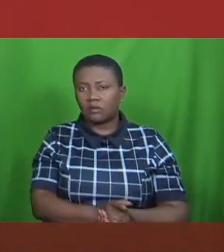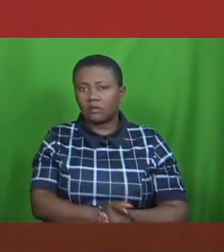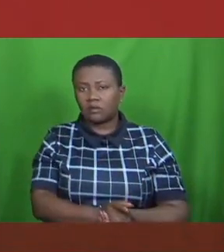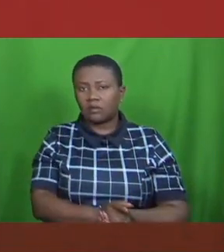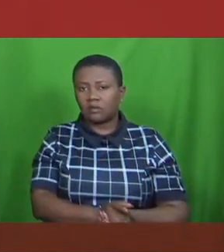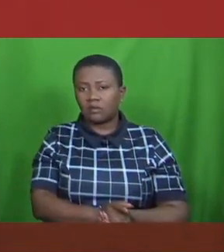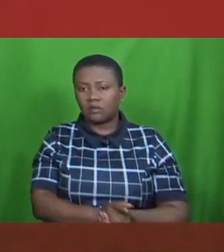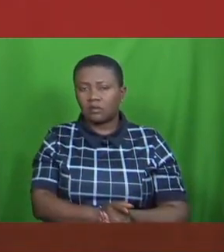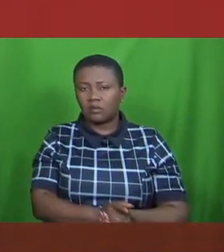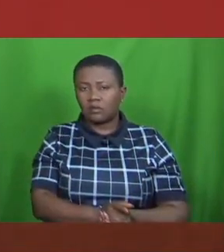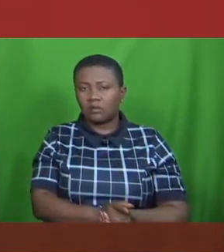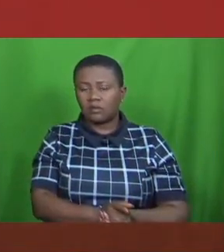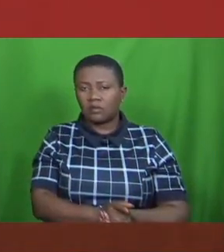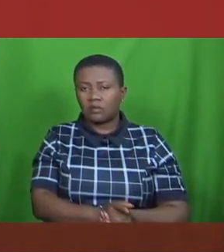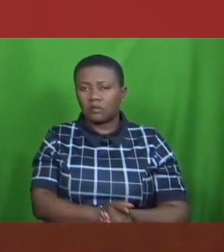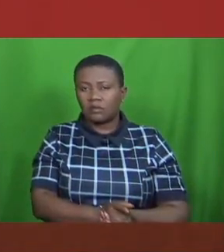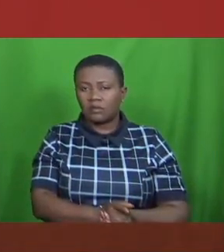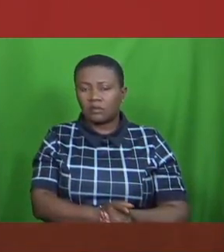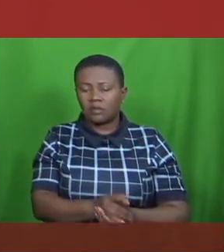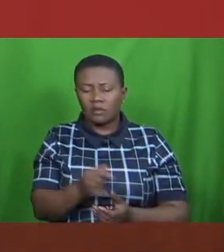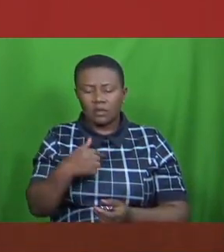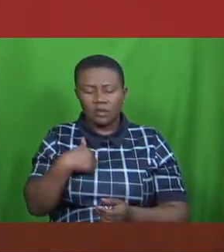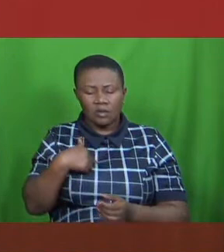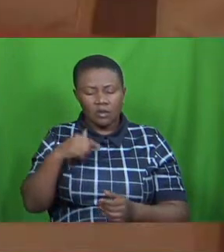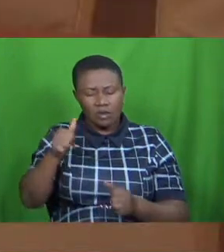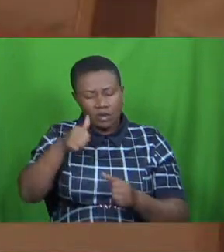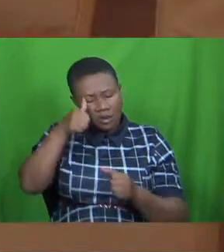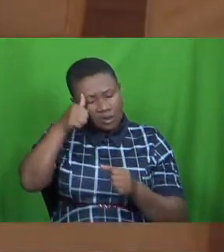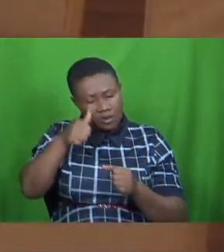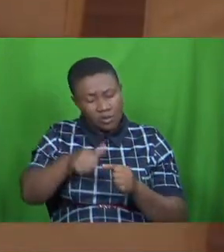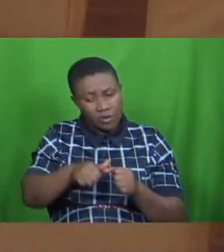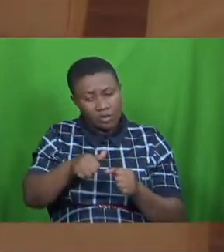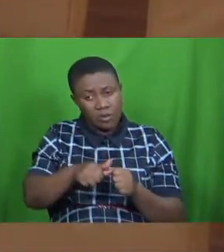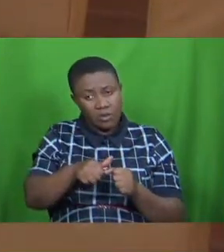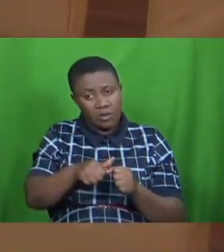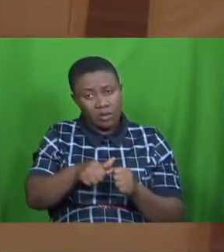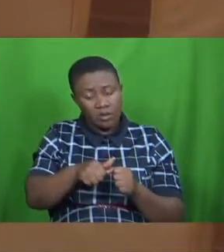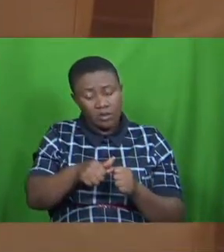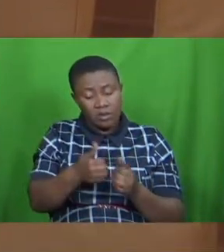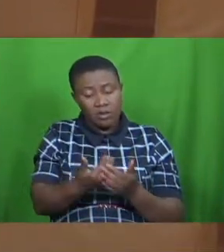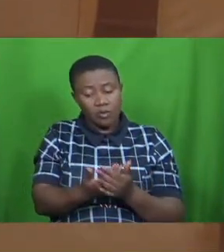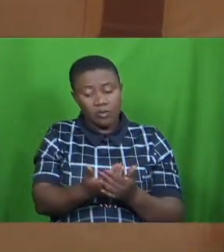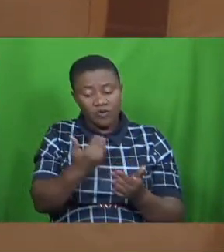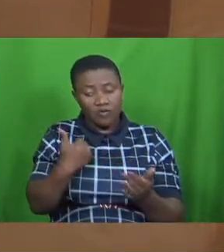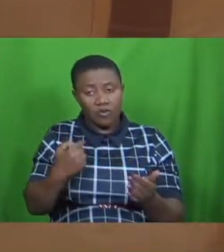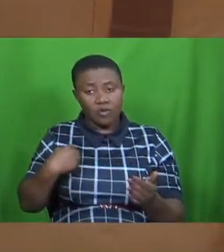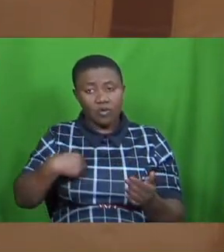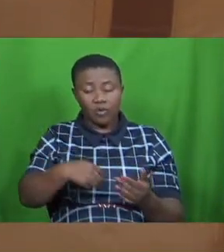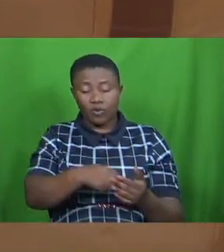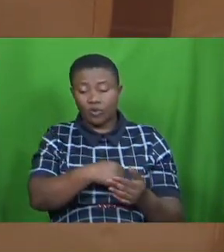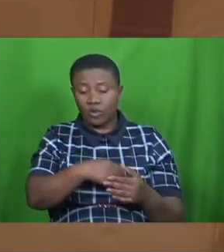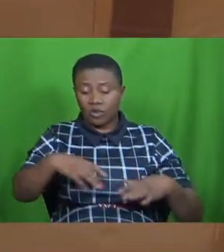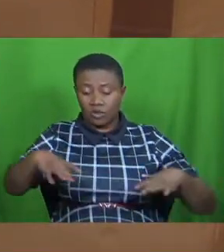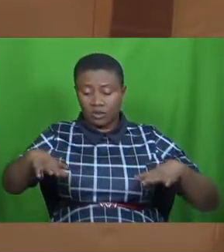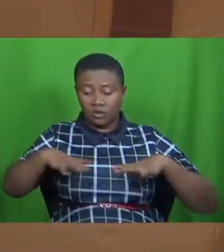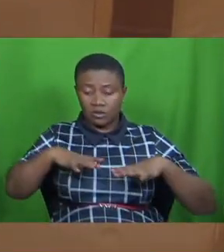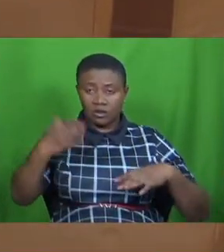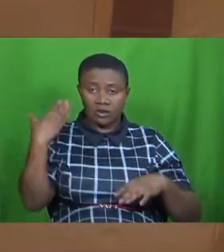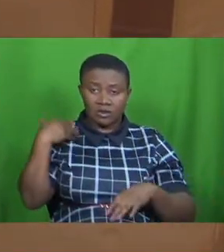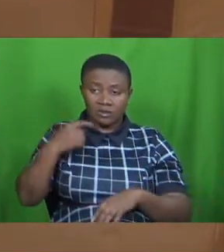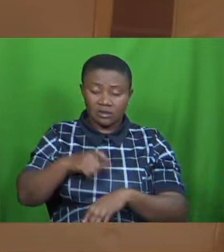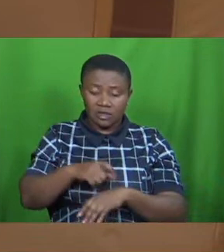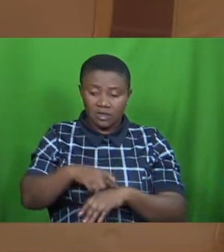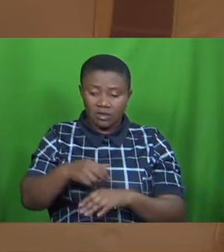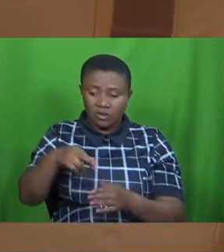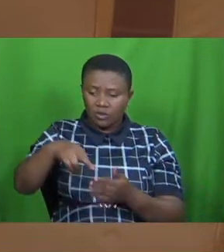order. I recall before we rose, this report was distributed,